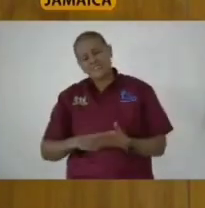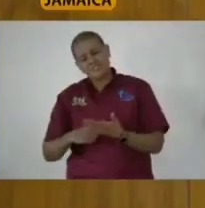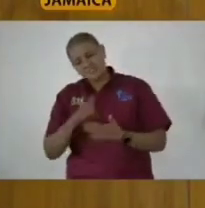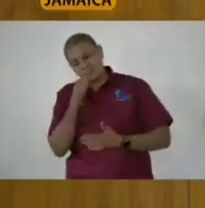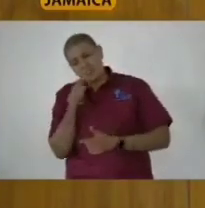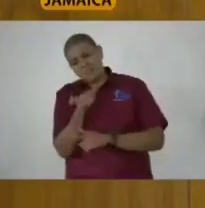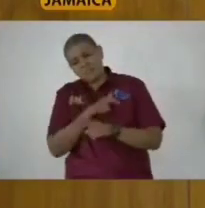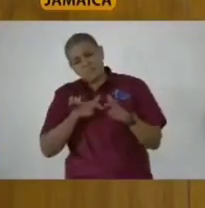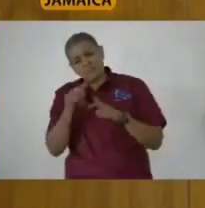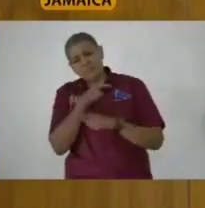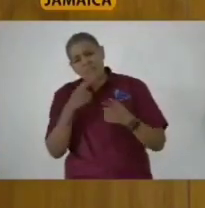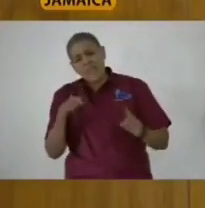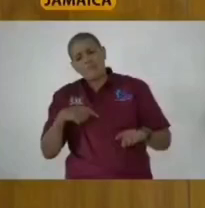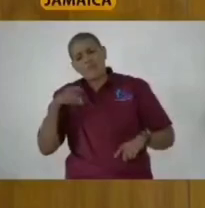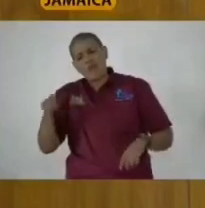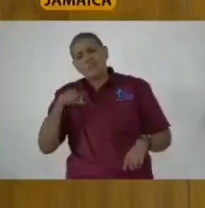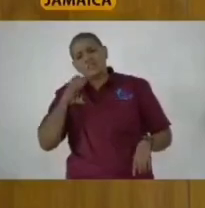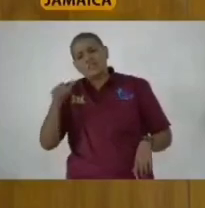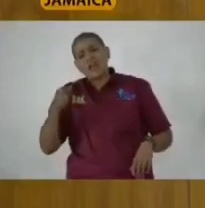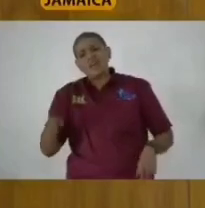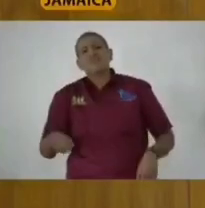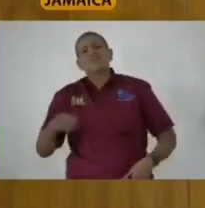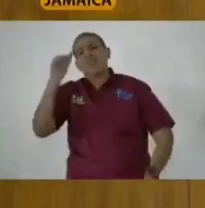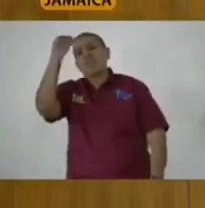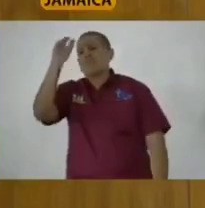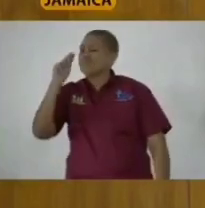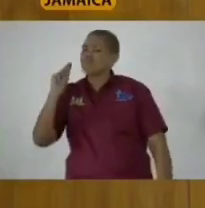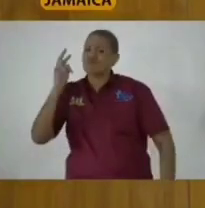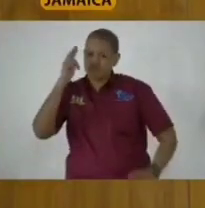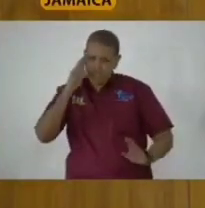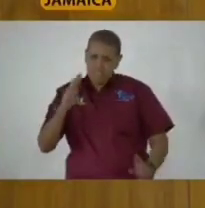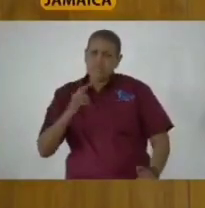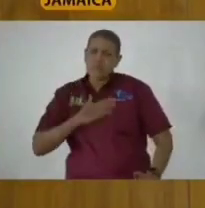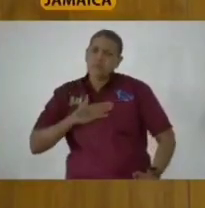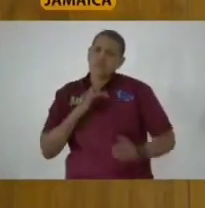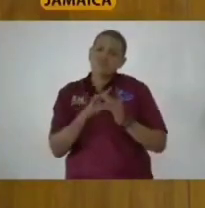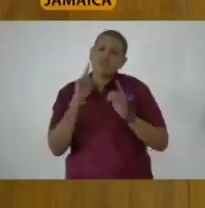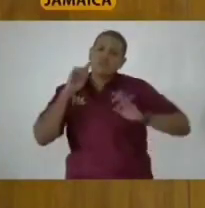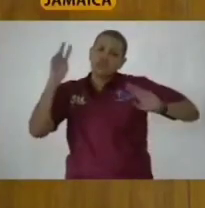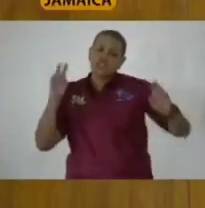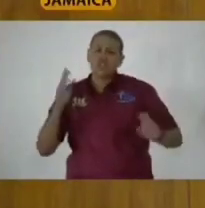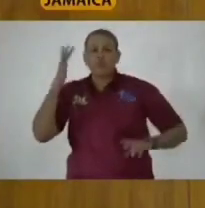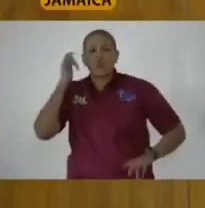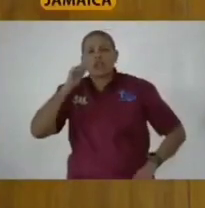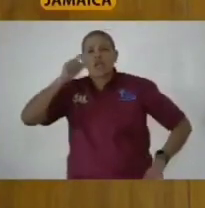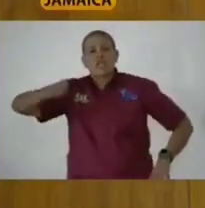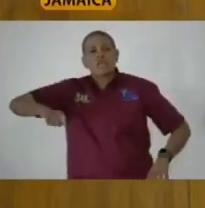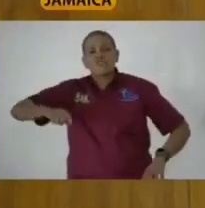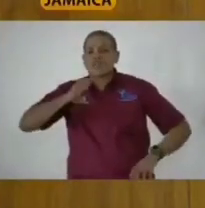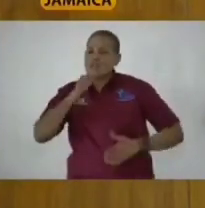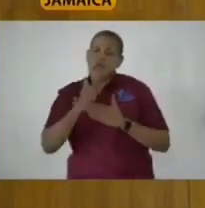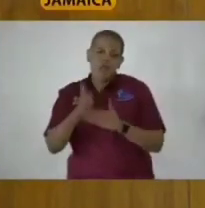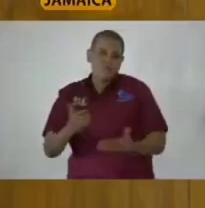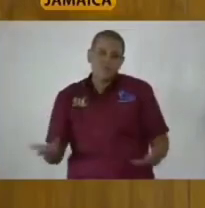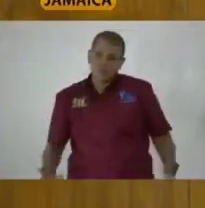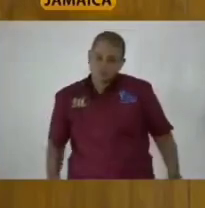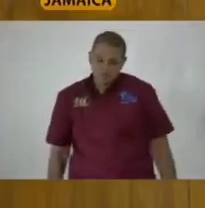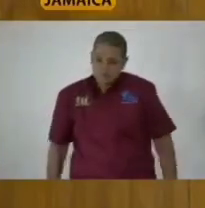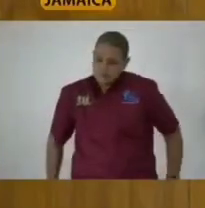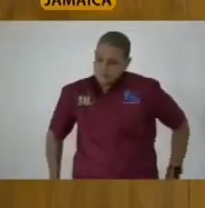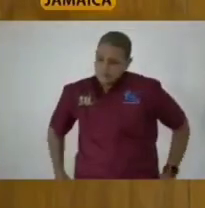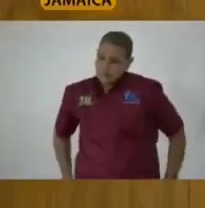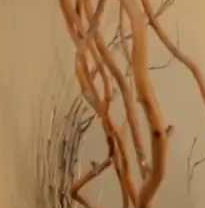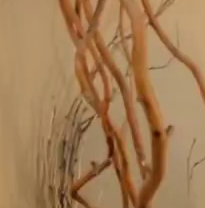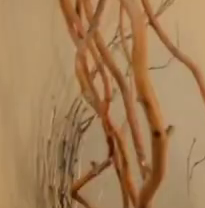But I would ask her not to treat me with such disrespect when it comes to these issues, because it's not necessary and it's not helpful. Thank you, Madam Speaker.